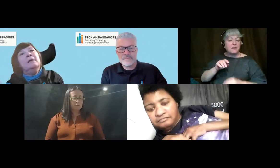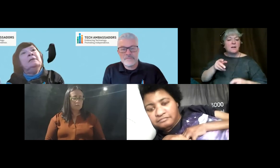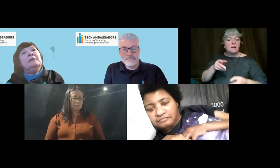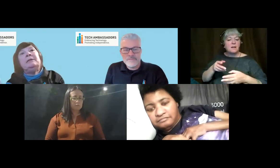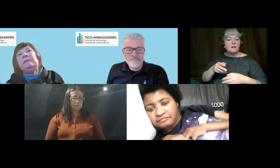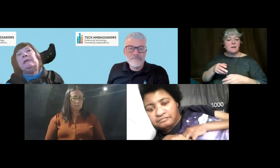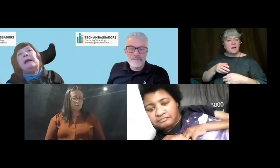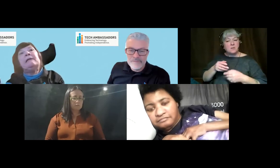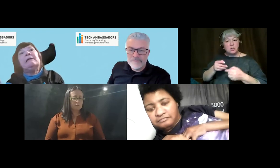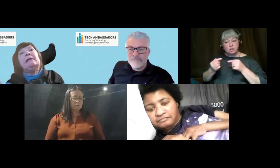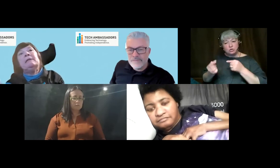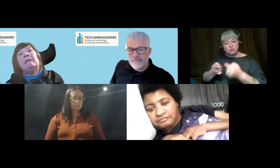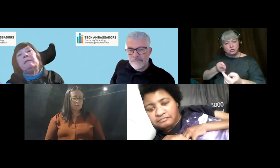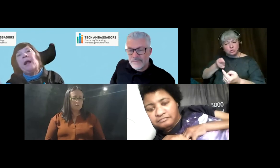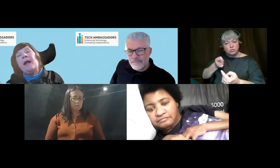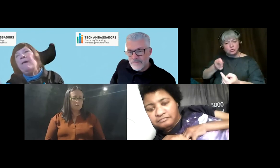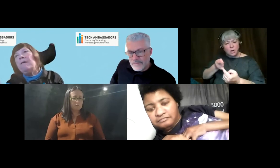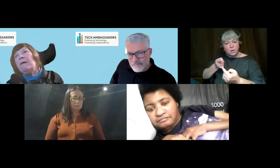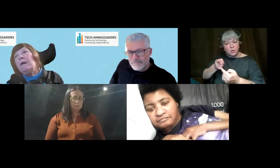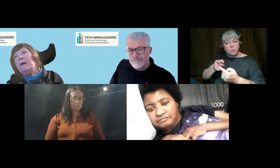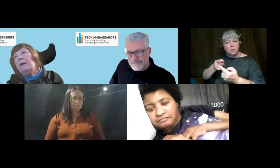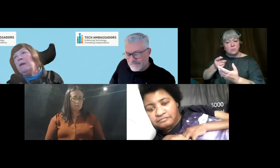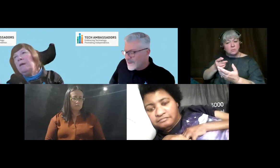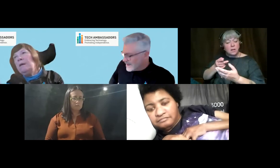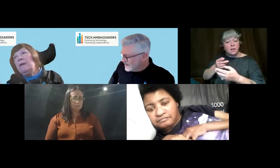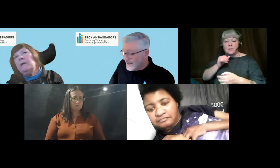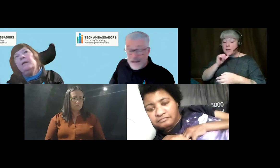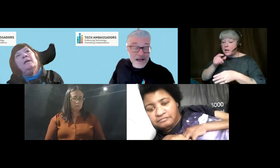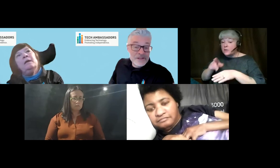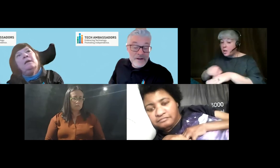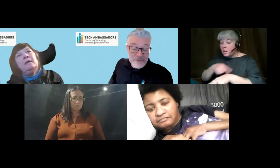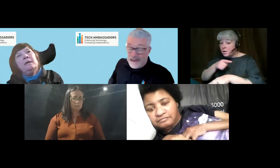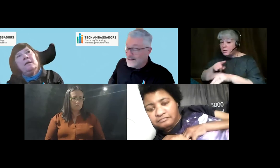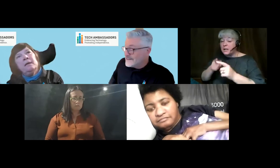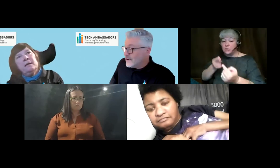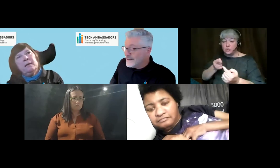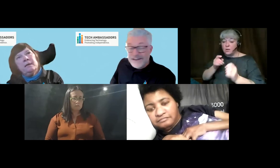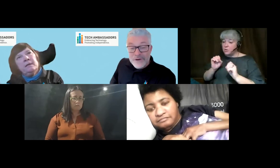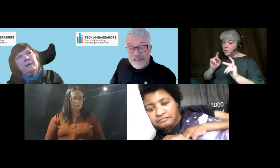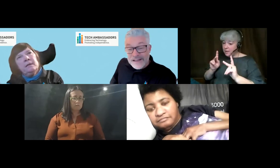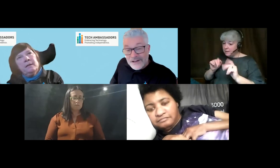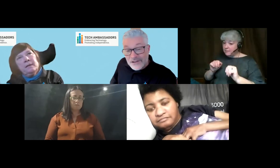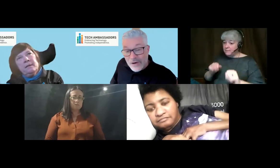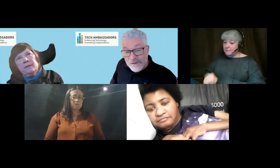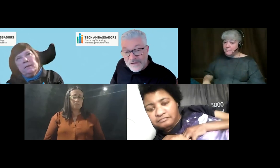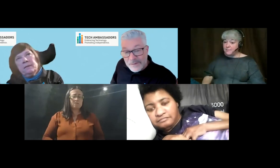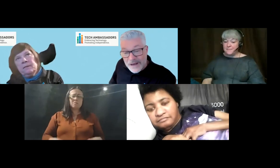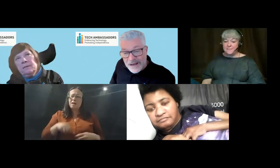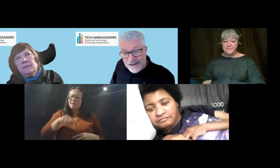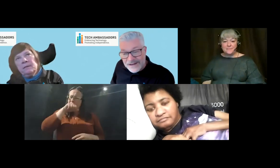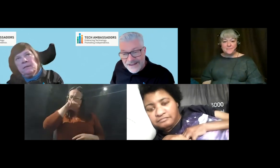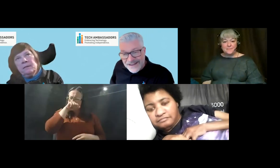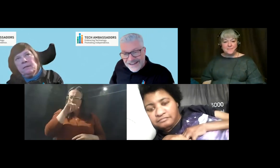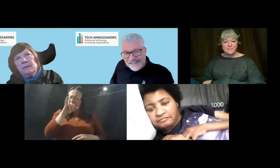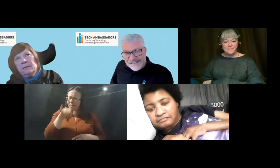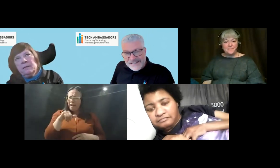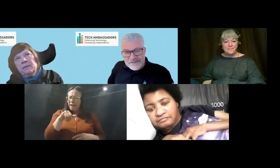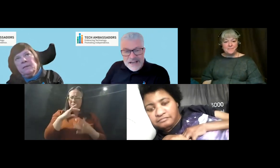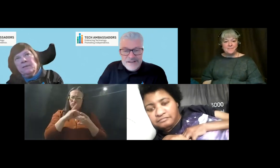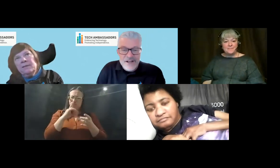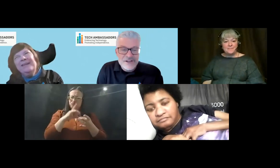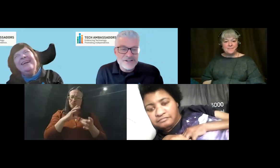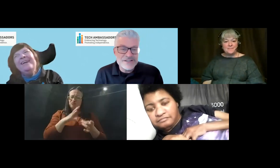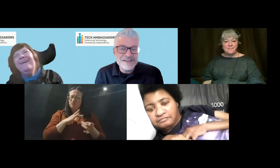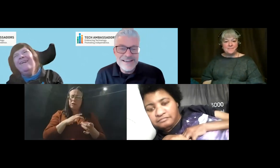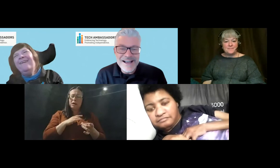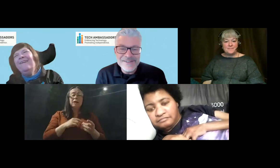wrong. Struggle is okay. I love that. So I didn't realize that along with some assistive